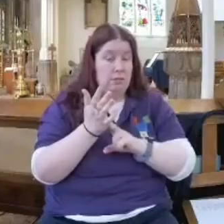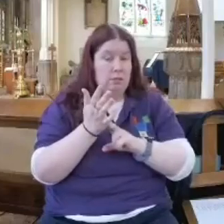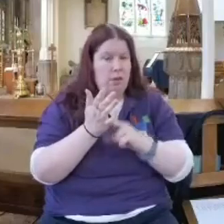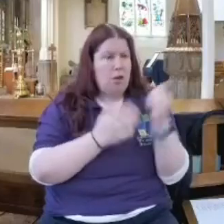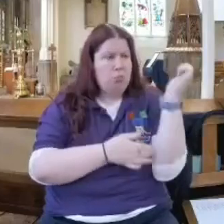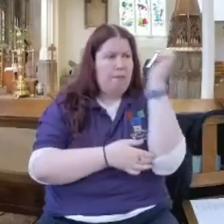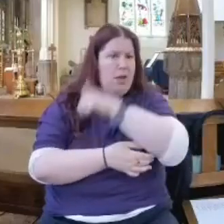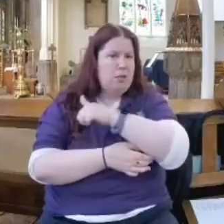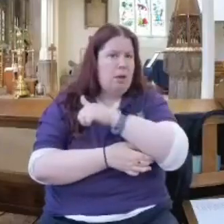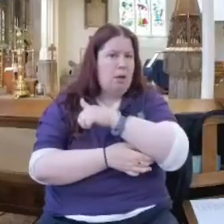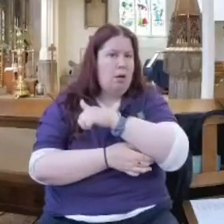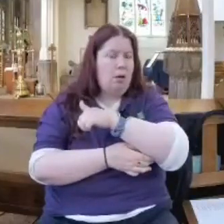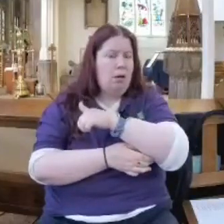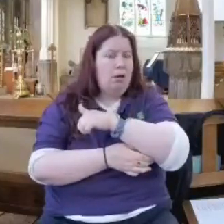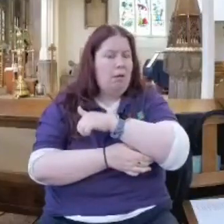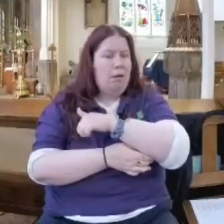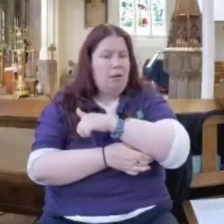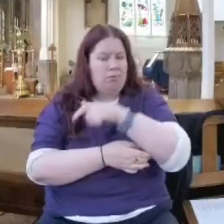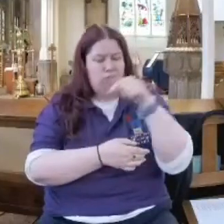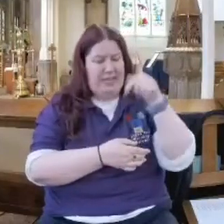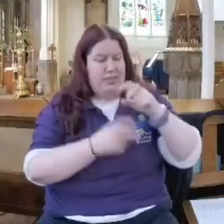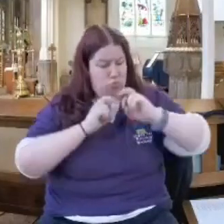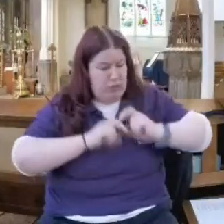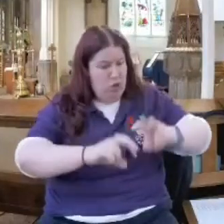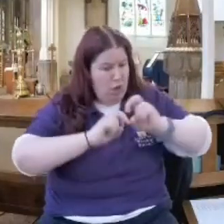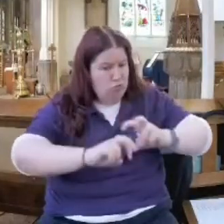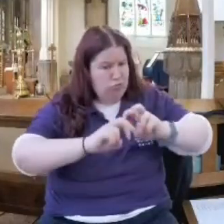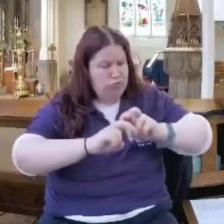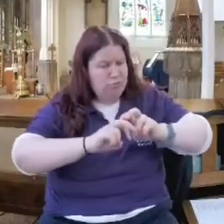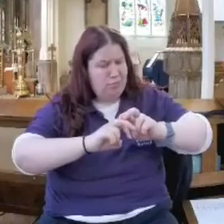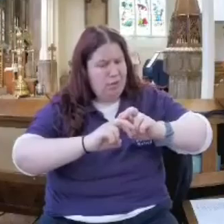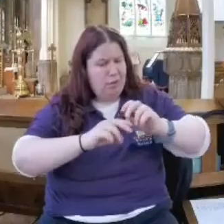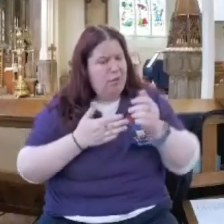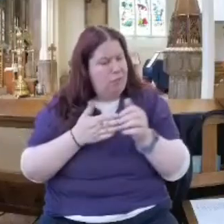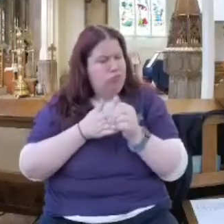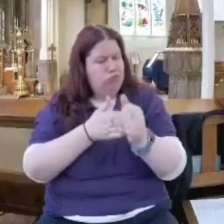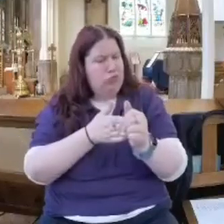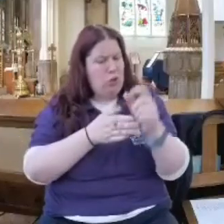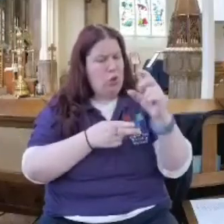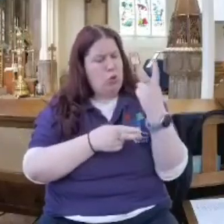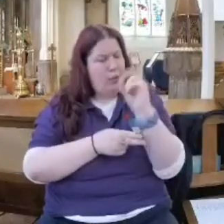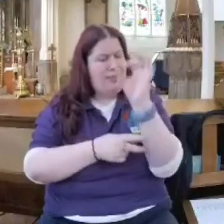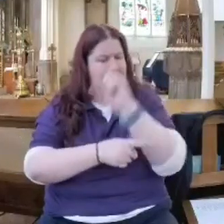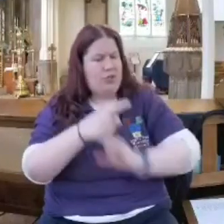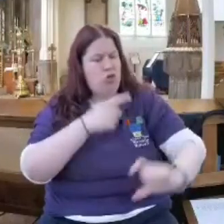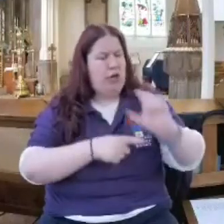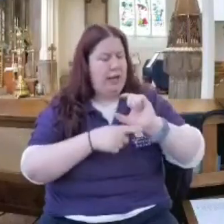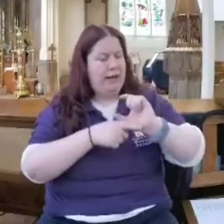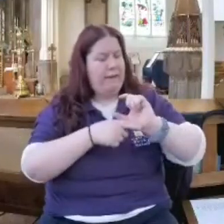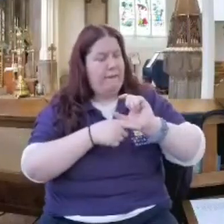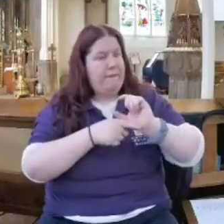Professor. His own research places him as a leading 20th century